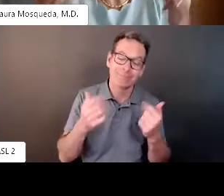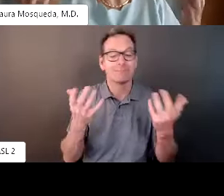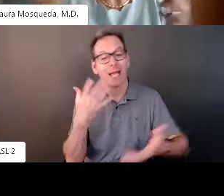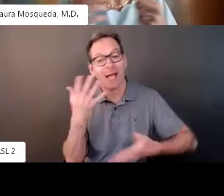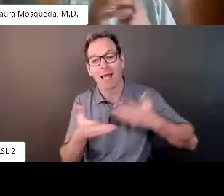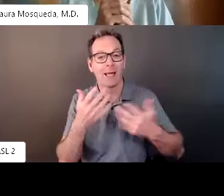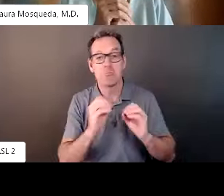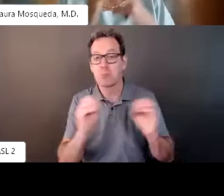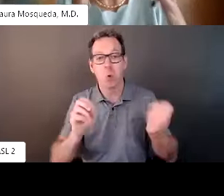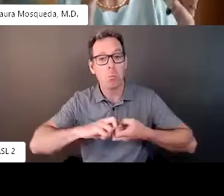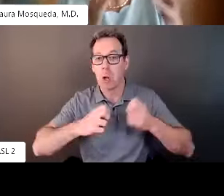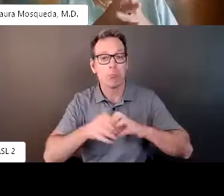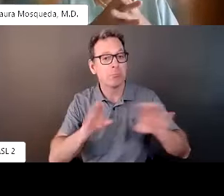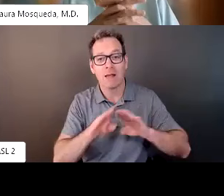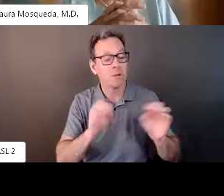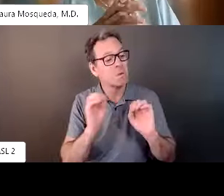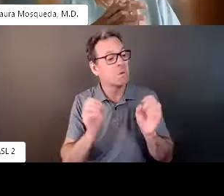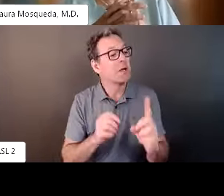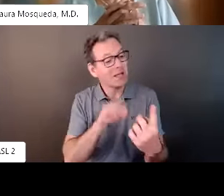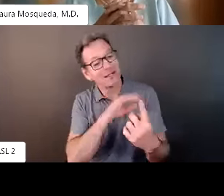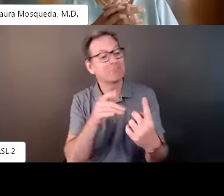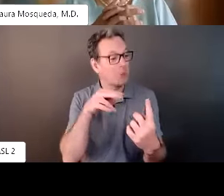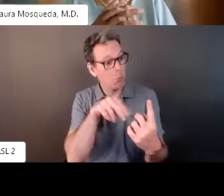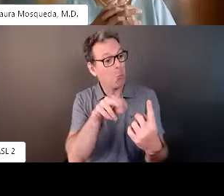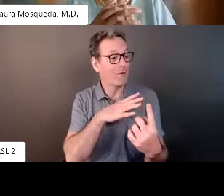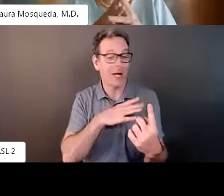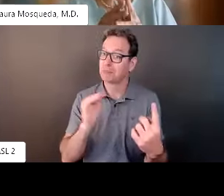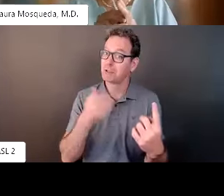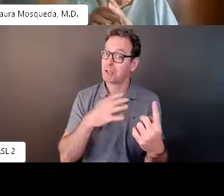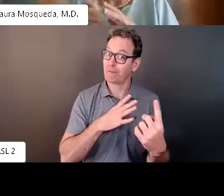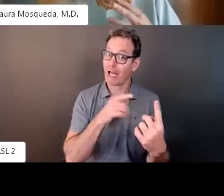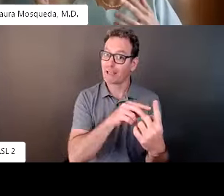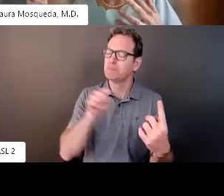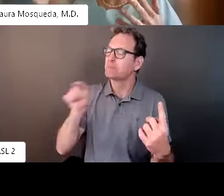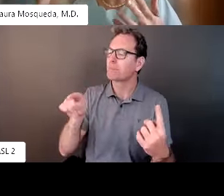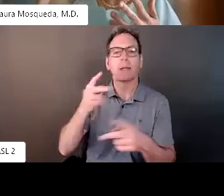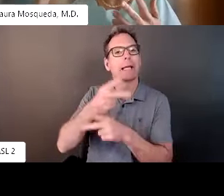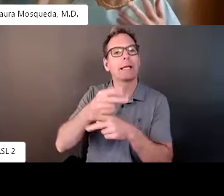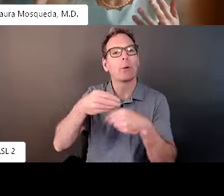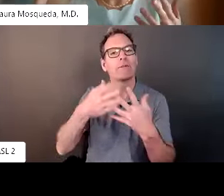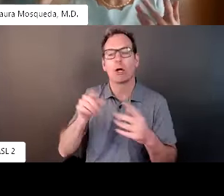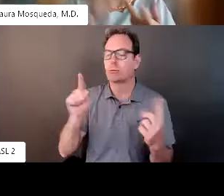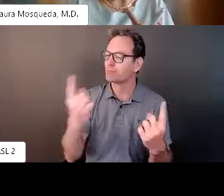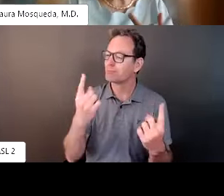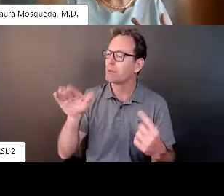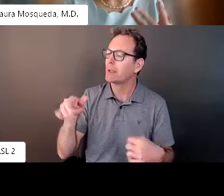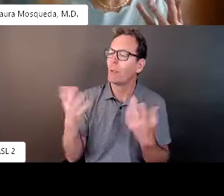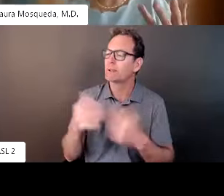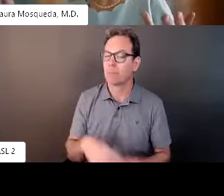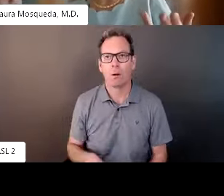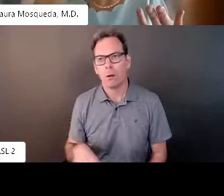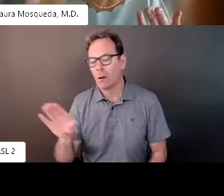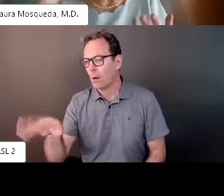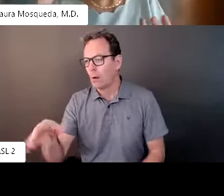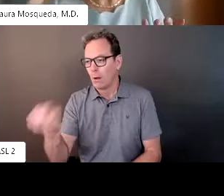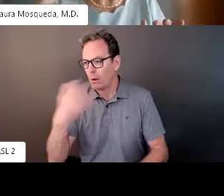so I think everything's fine, but I ask the caregiver and I find out that the caregiver used to be hit by this